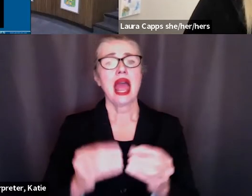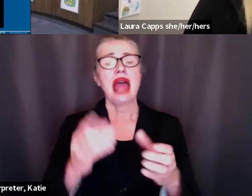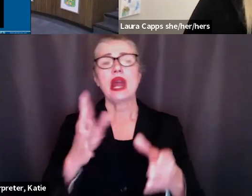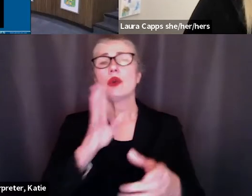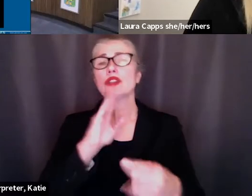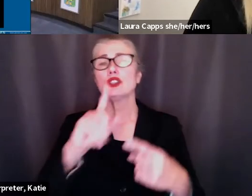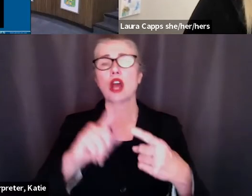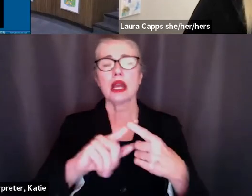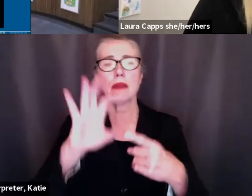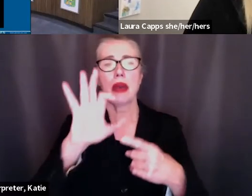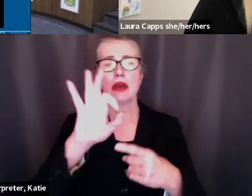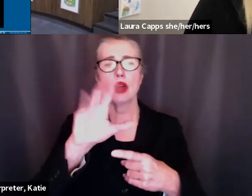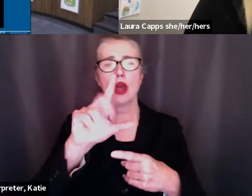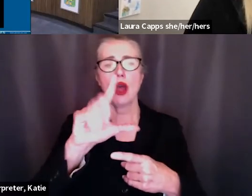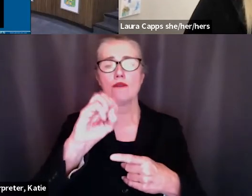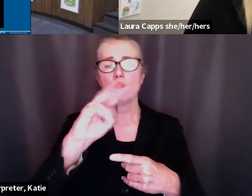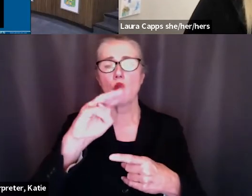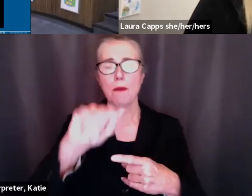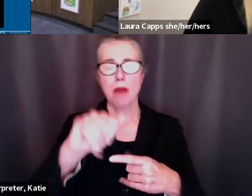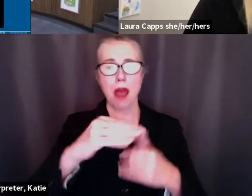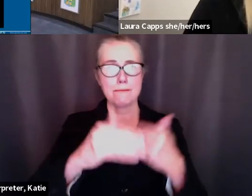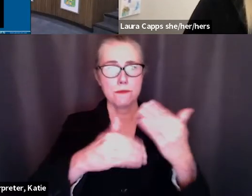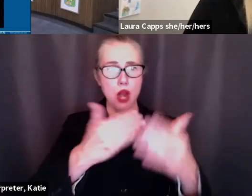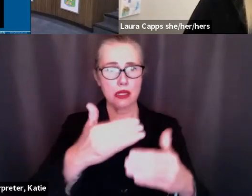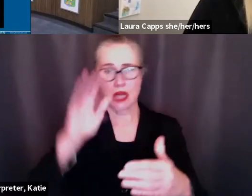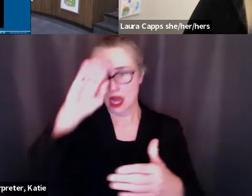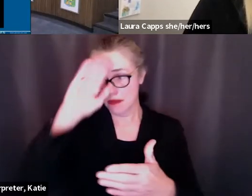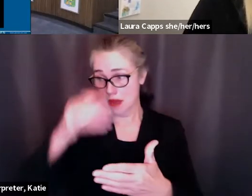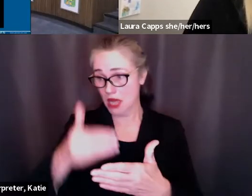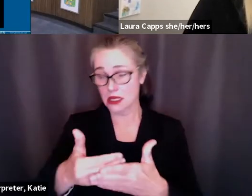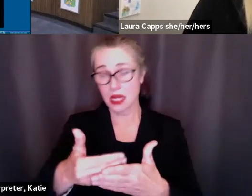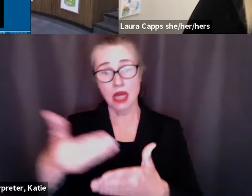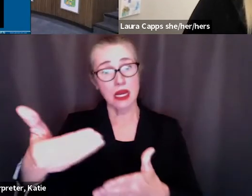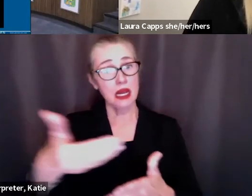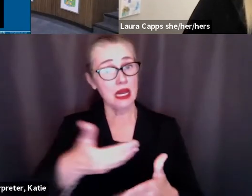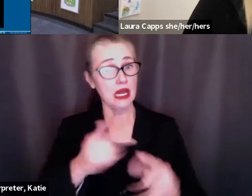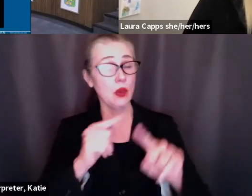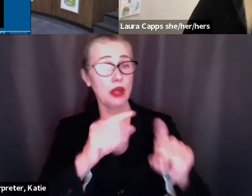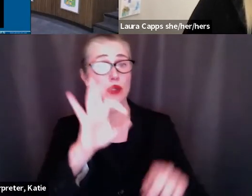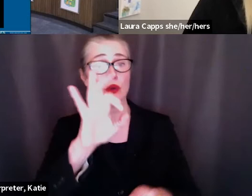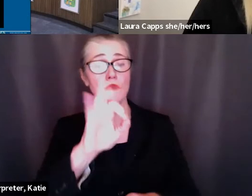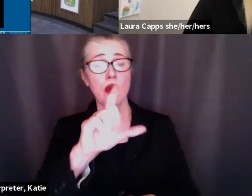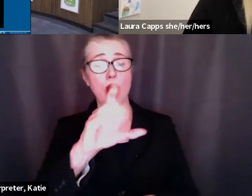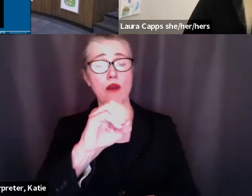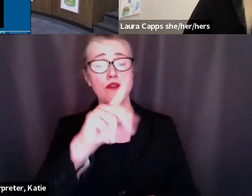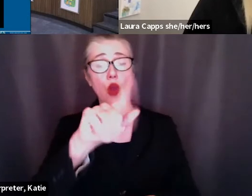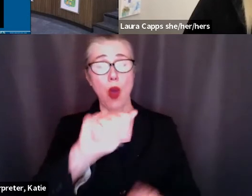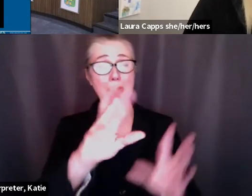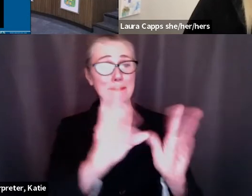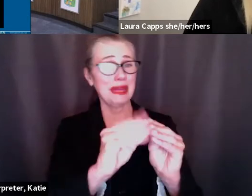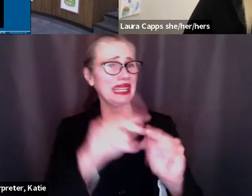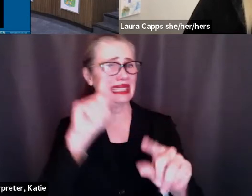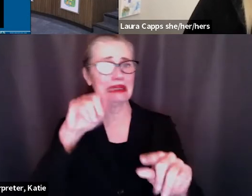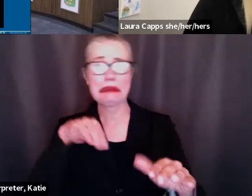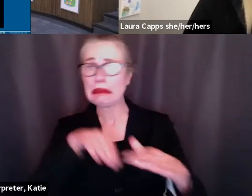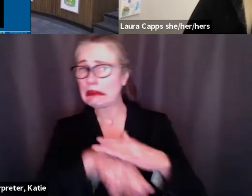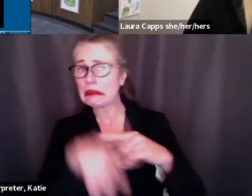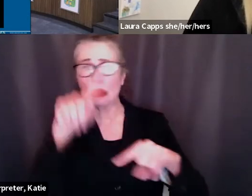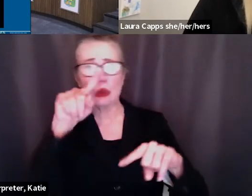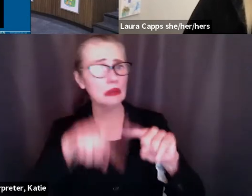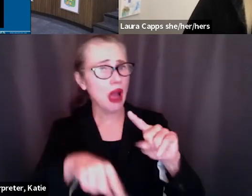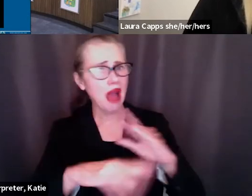process my son was invited to attend the floa meeting he was not able to get in